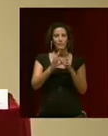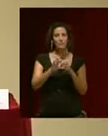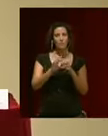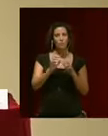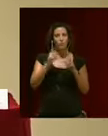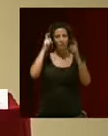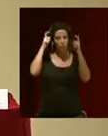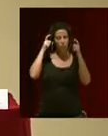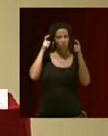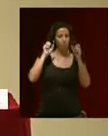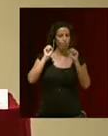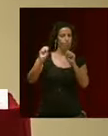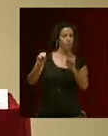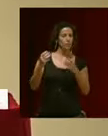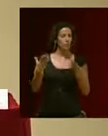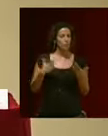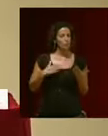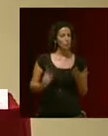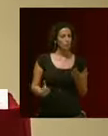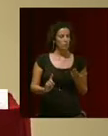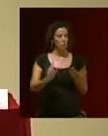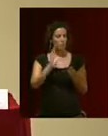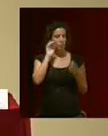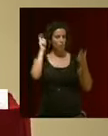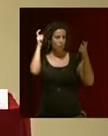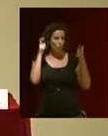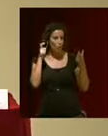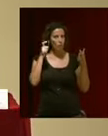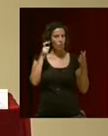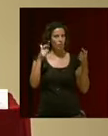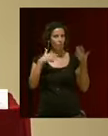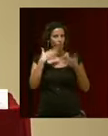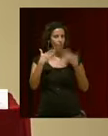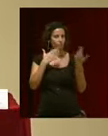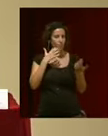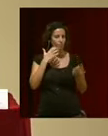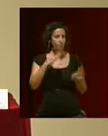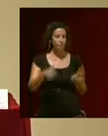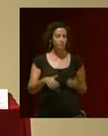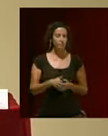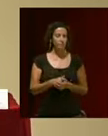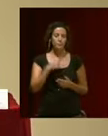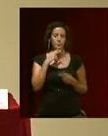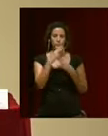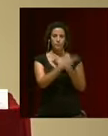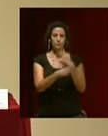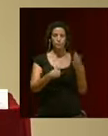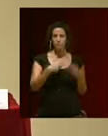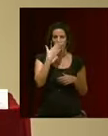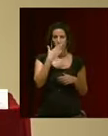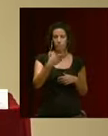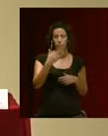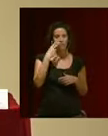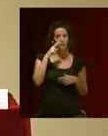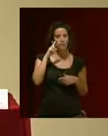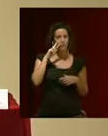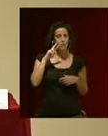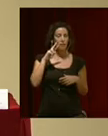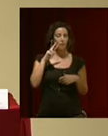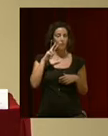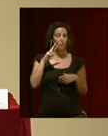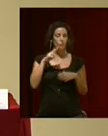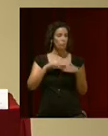was your experience along those lines, in the sense of the rejection that can be foreseen when having to wear